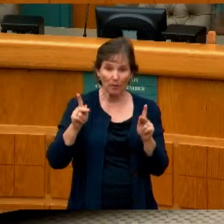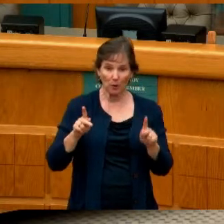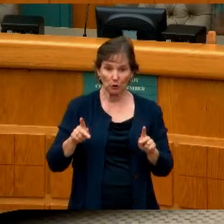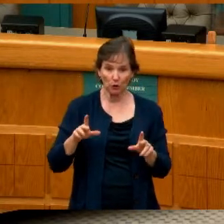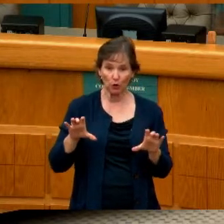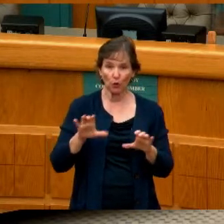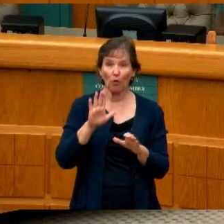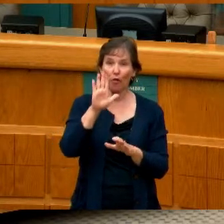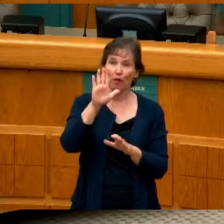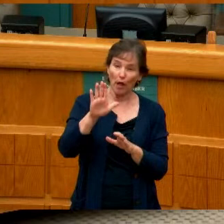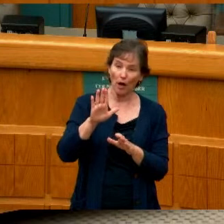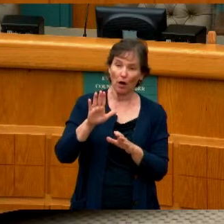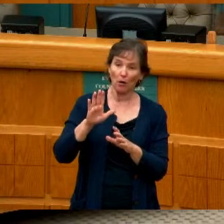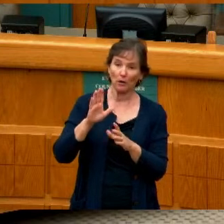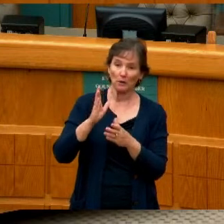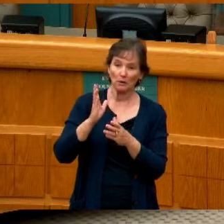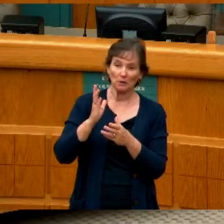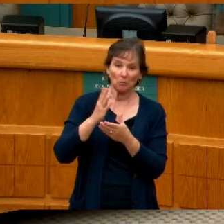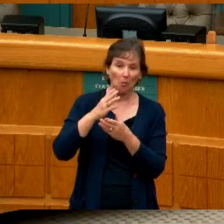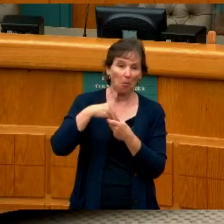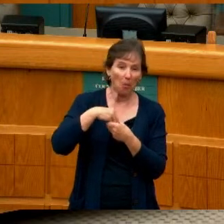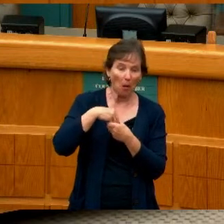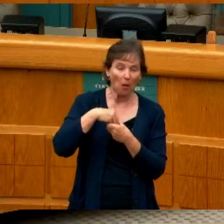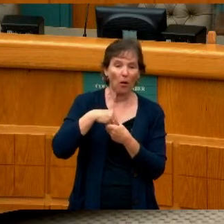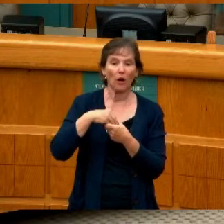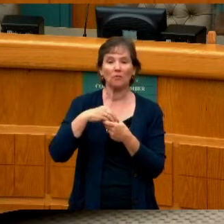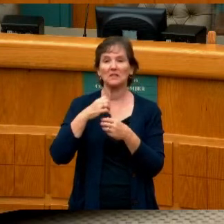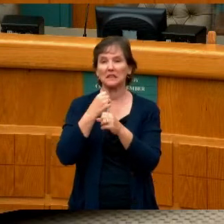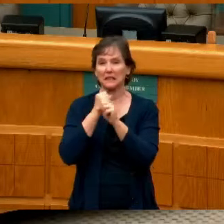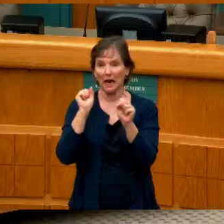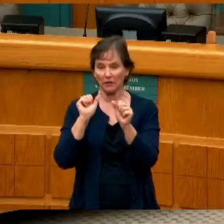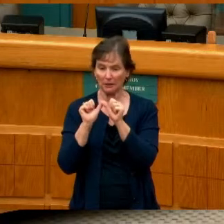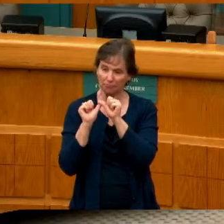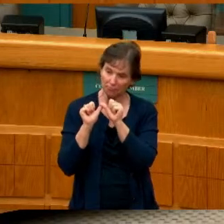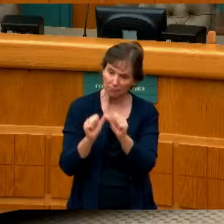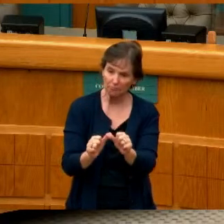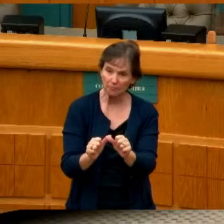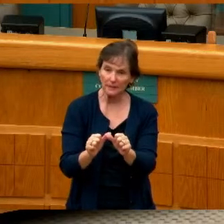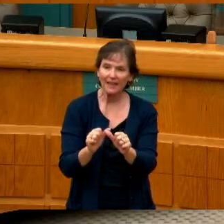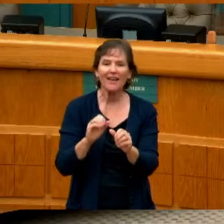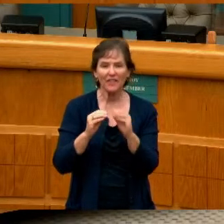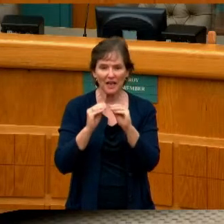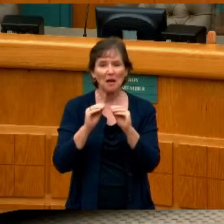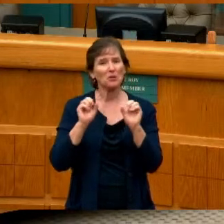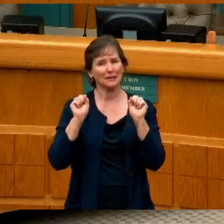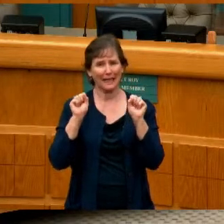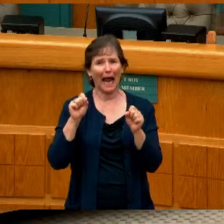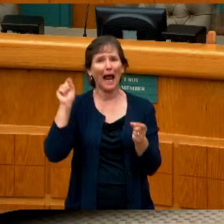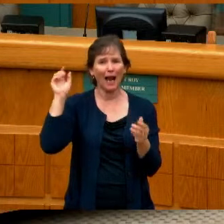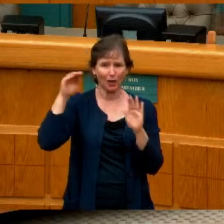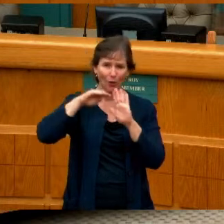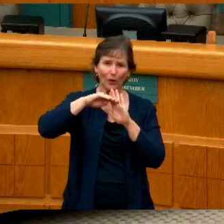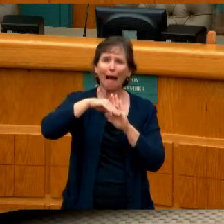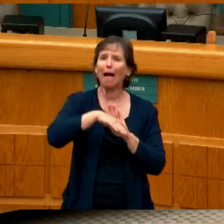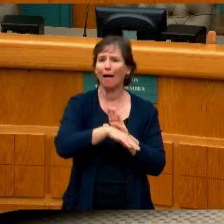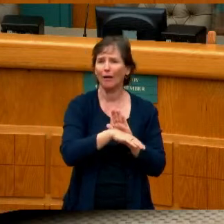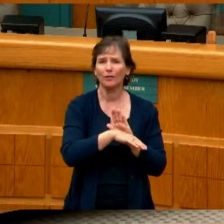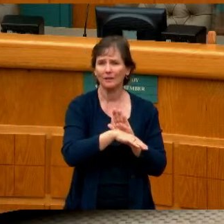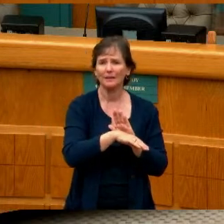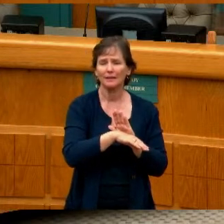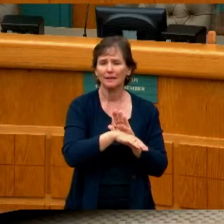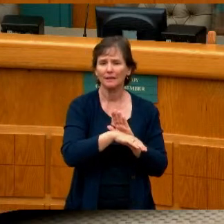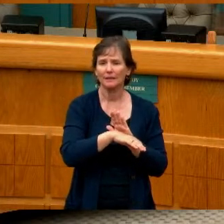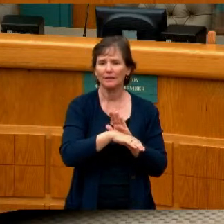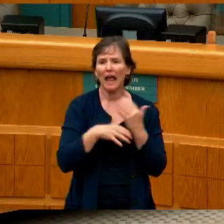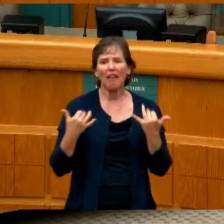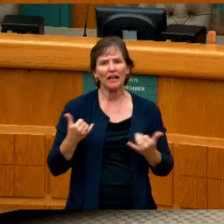even handshaking. If every single person does their part this holiday season, we may be able to keep our numbers where they